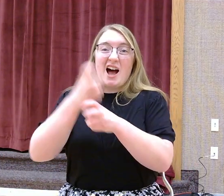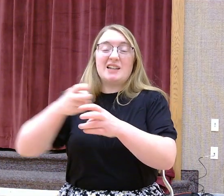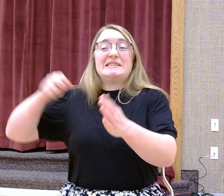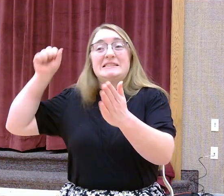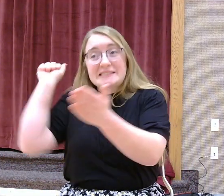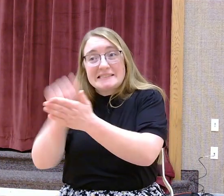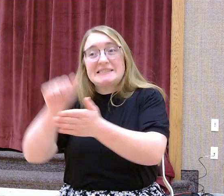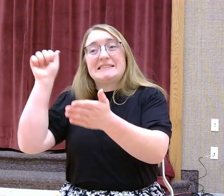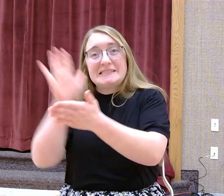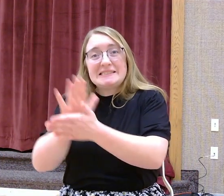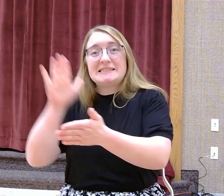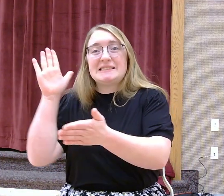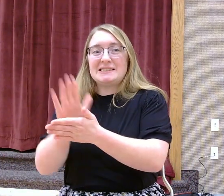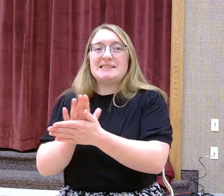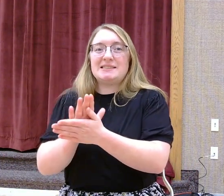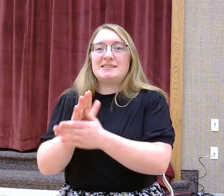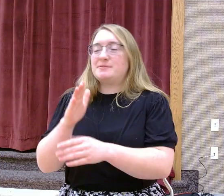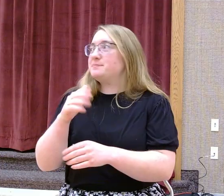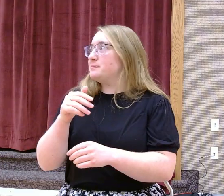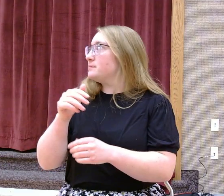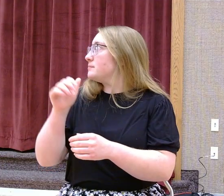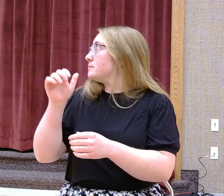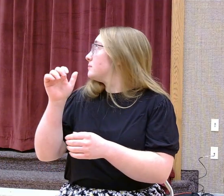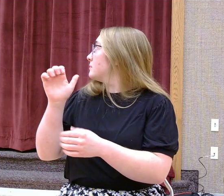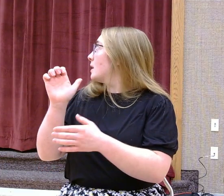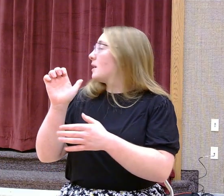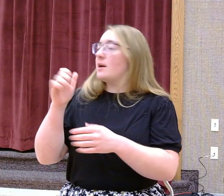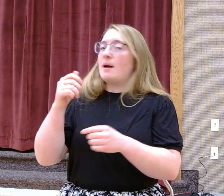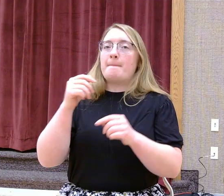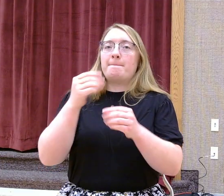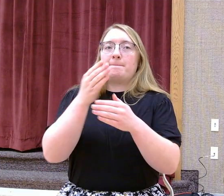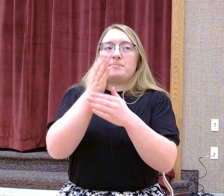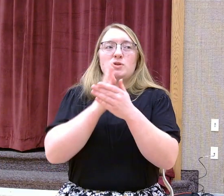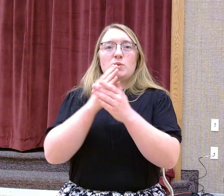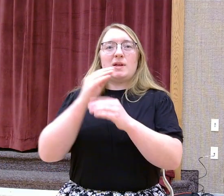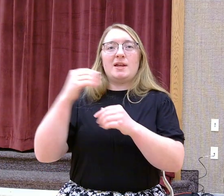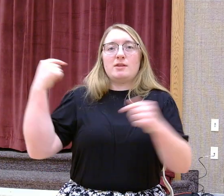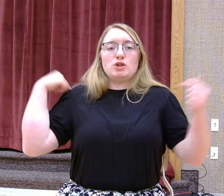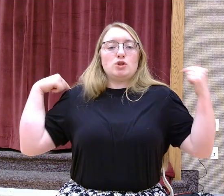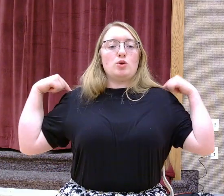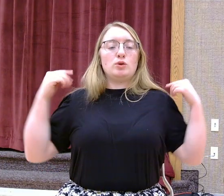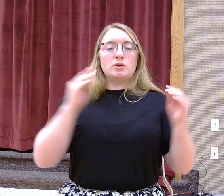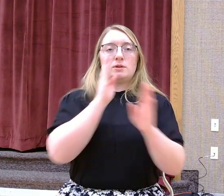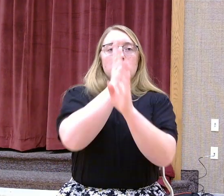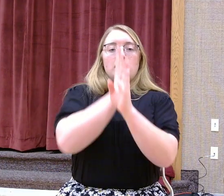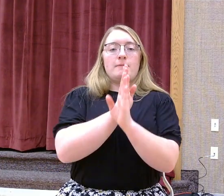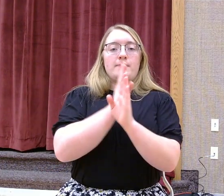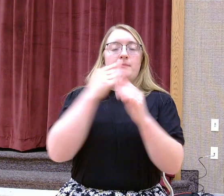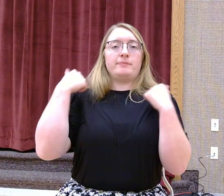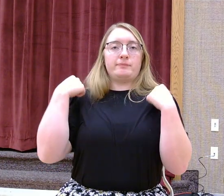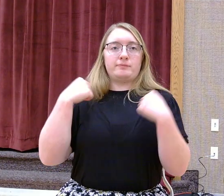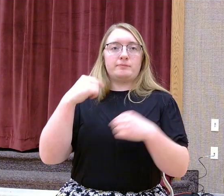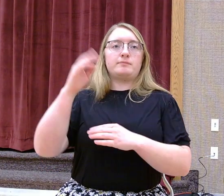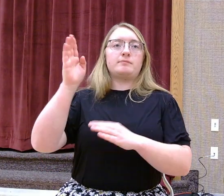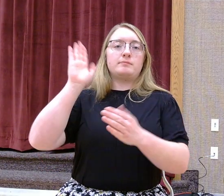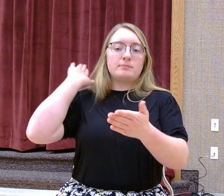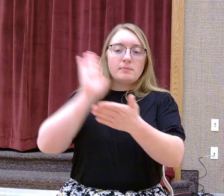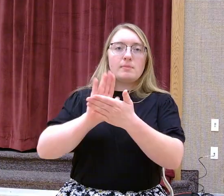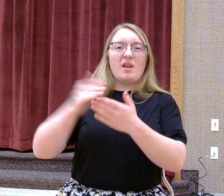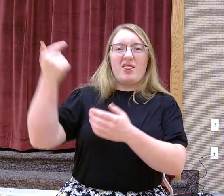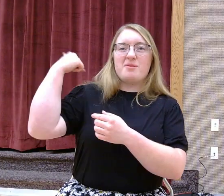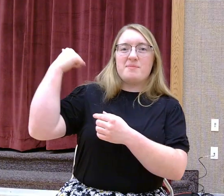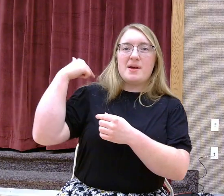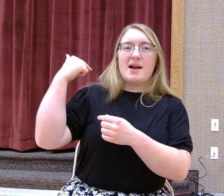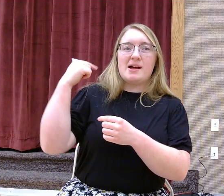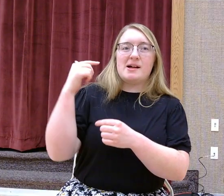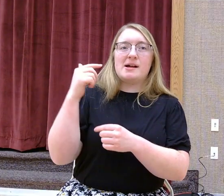them pretty good on the back, okay? Heel of the hand right between the shoulder blades. If nothing, then the Heimlich maneuver, right? Everybody's